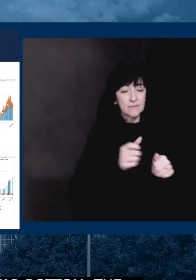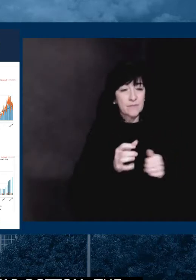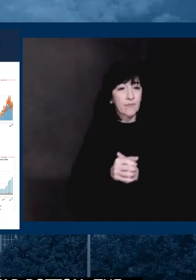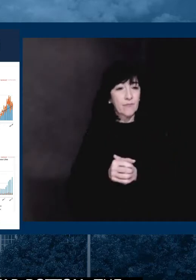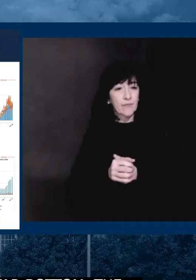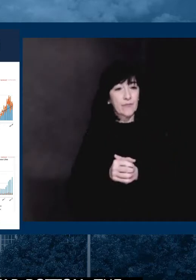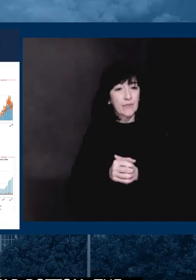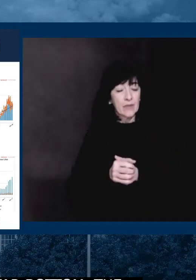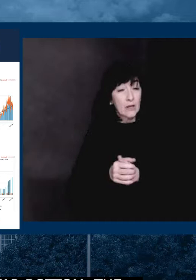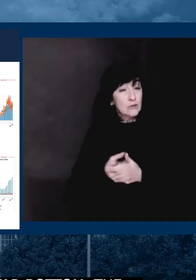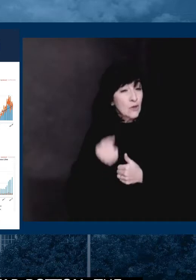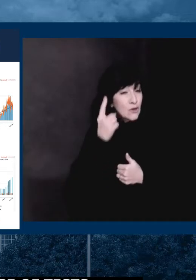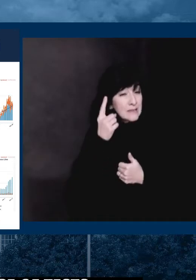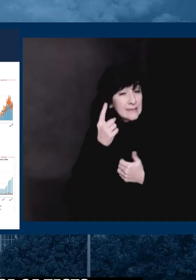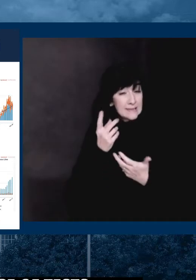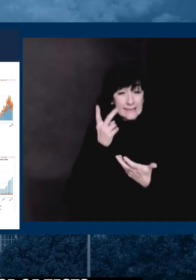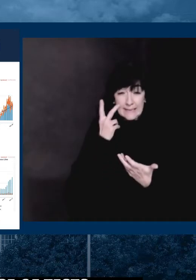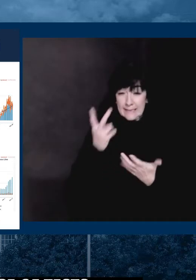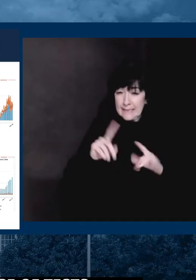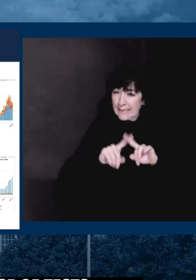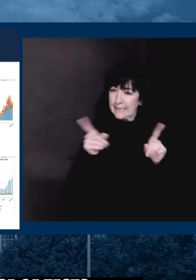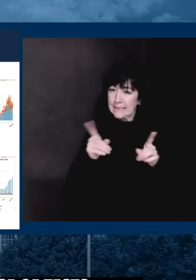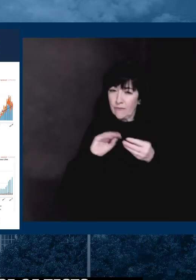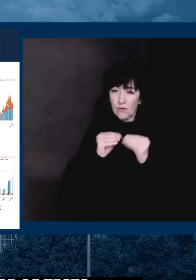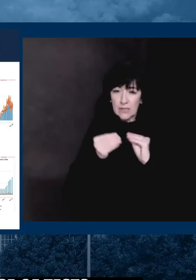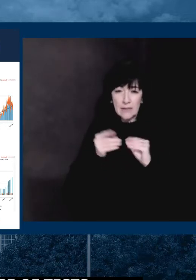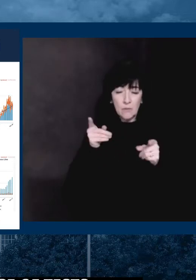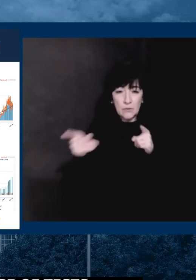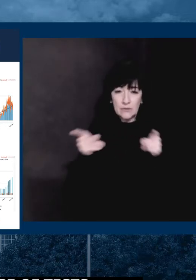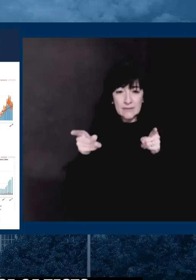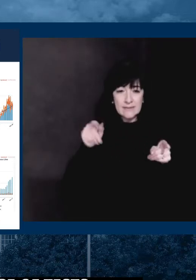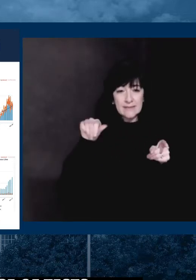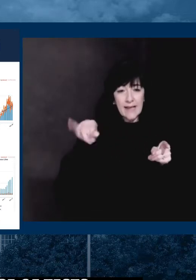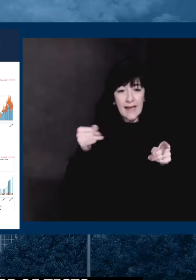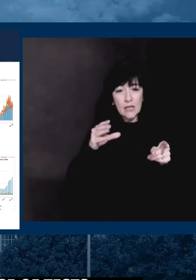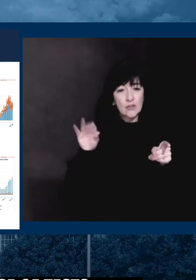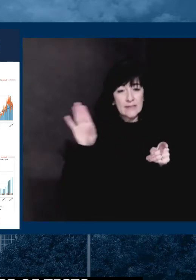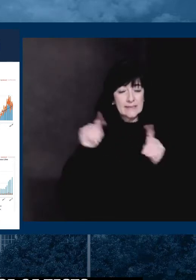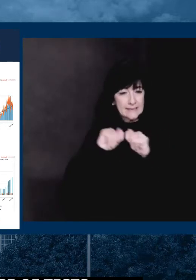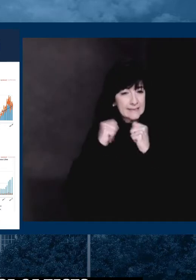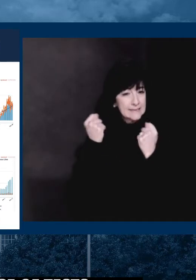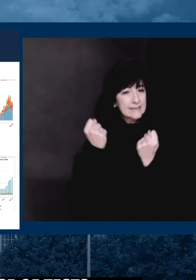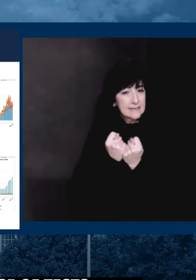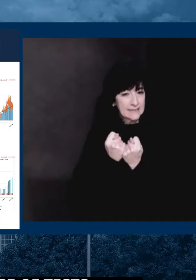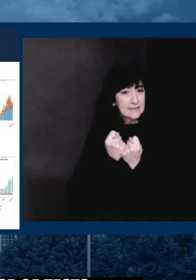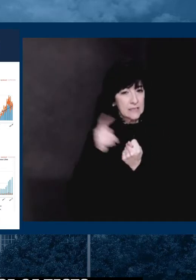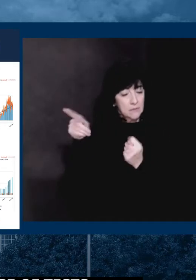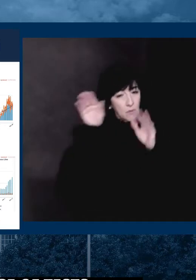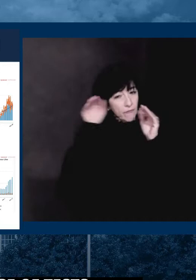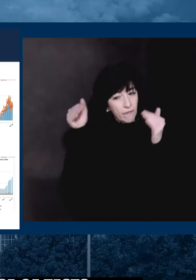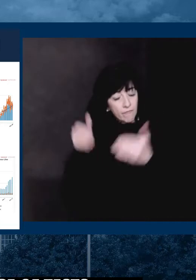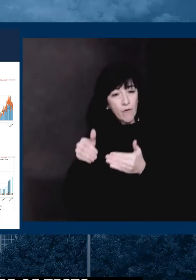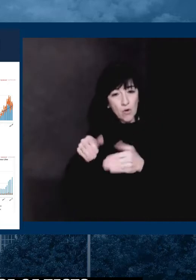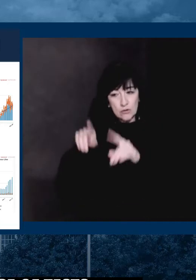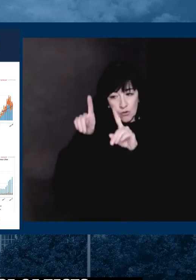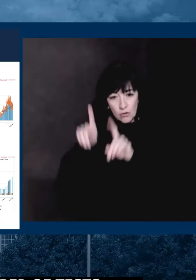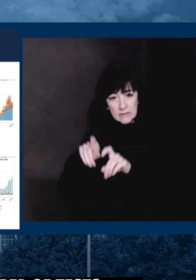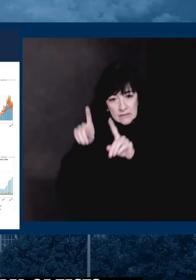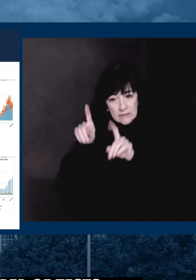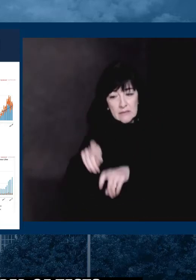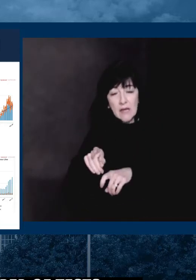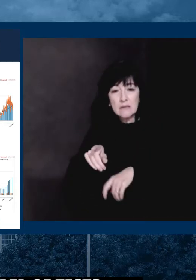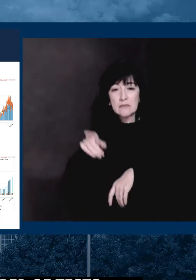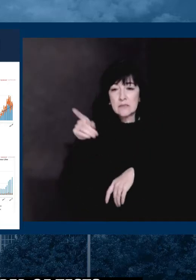so high with the number of tests that AJ and his team are doing, just incredibly keeping that below